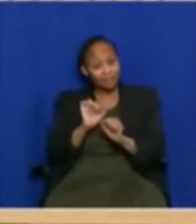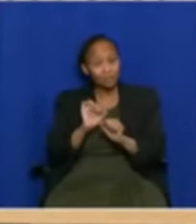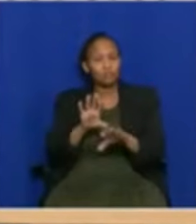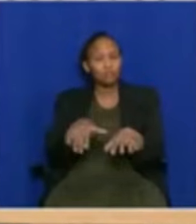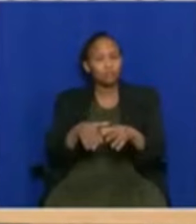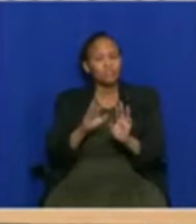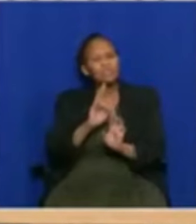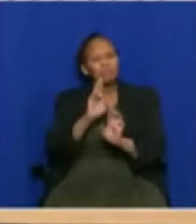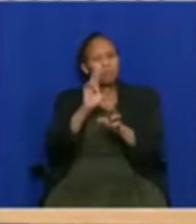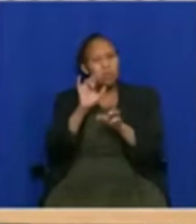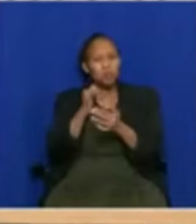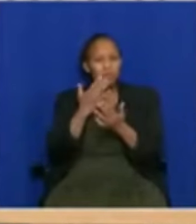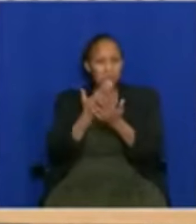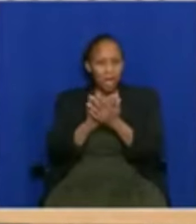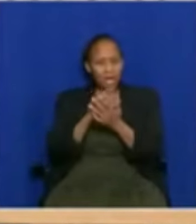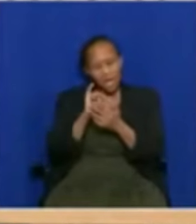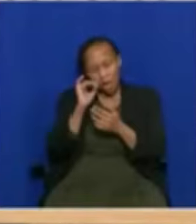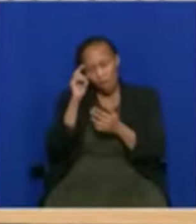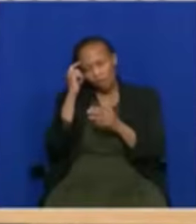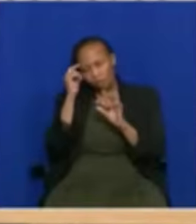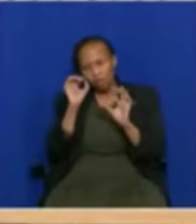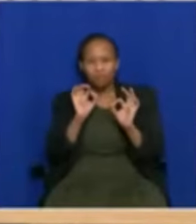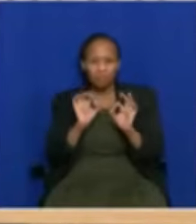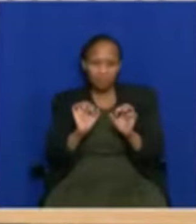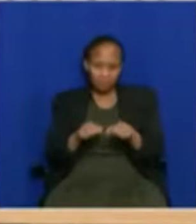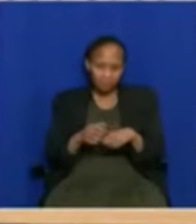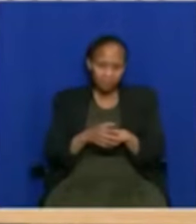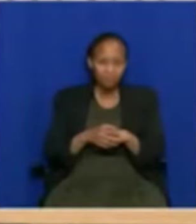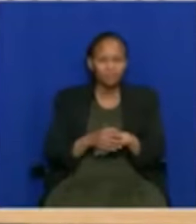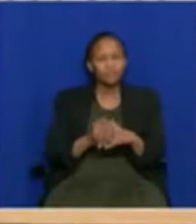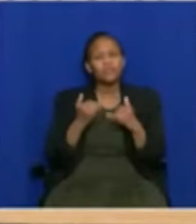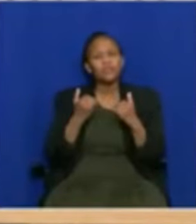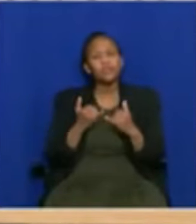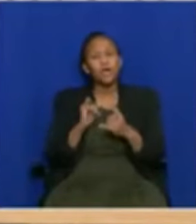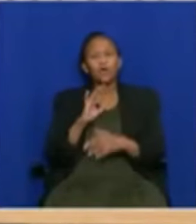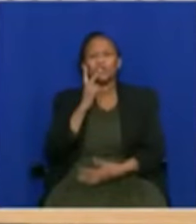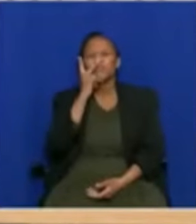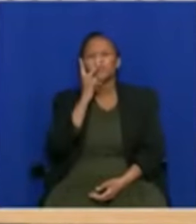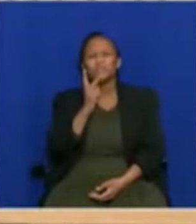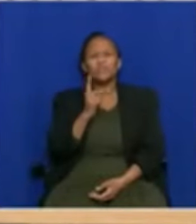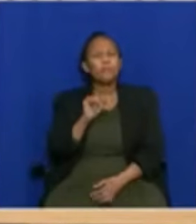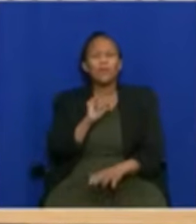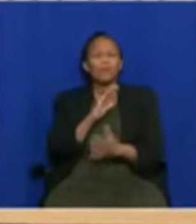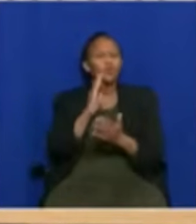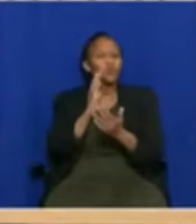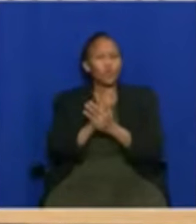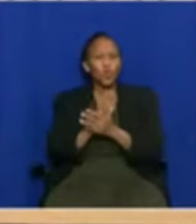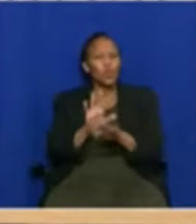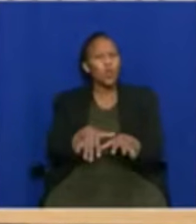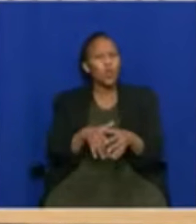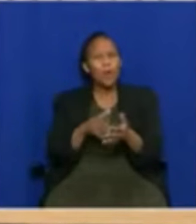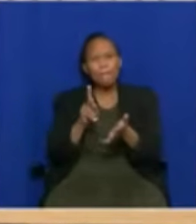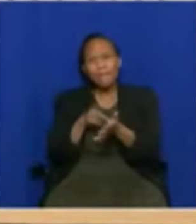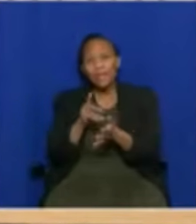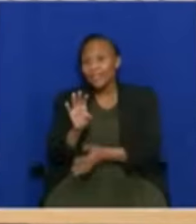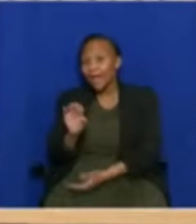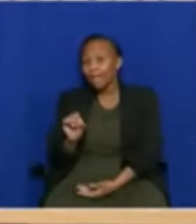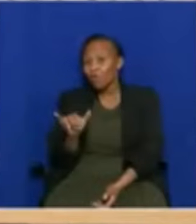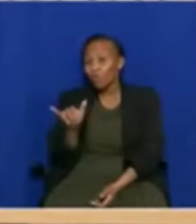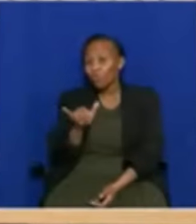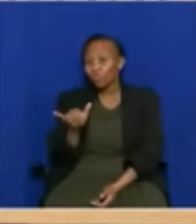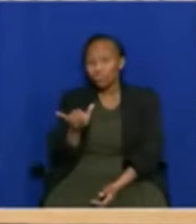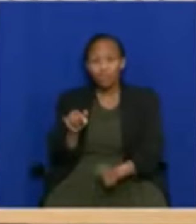then just to give you perspective, as you see, I don't know which pages you got the 2, but this is the report